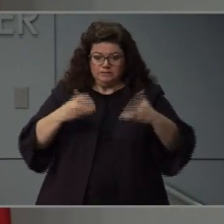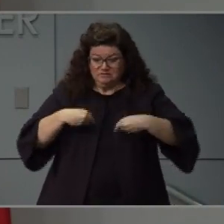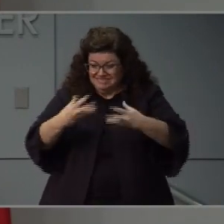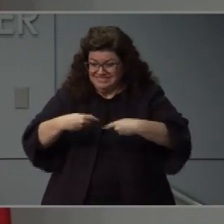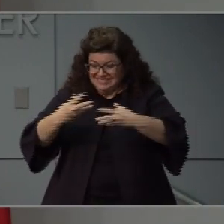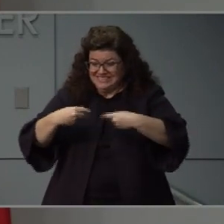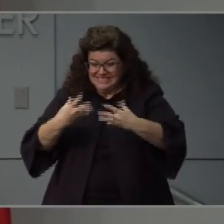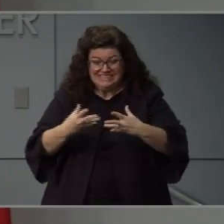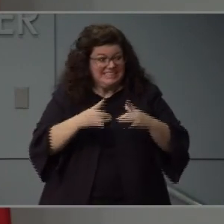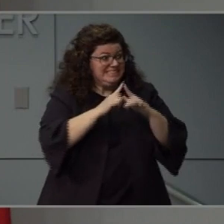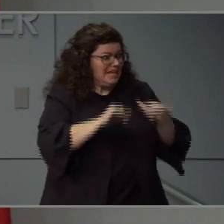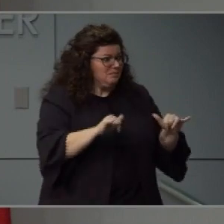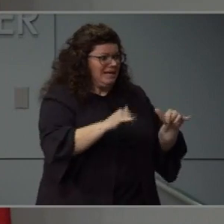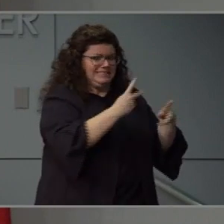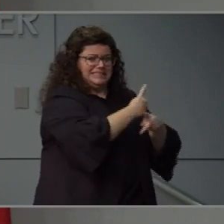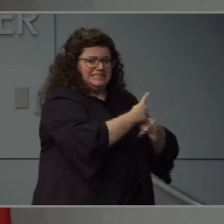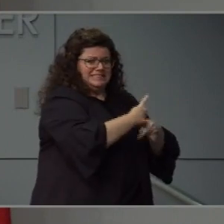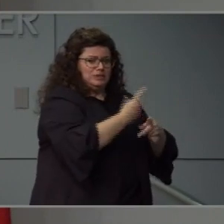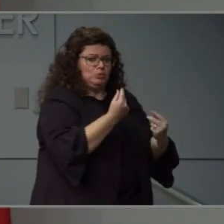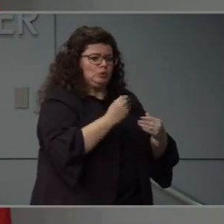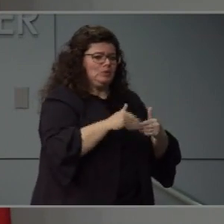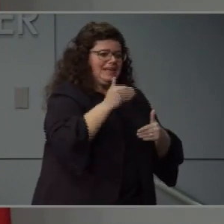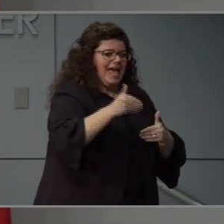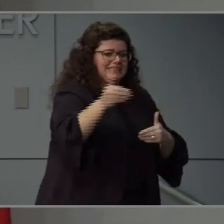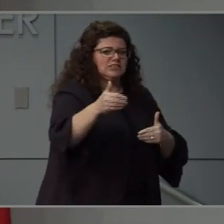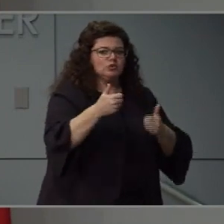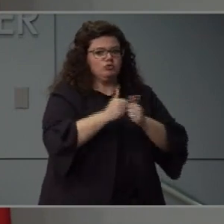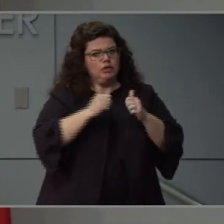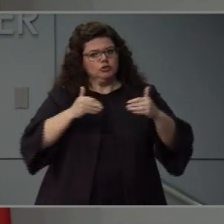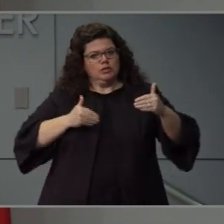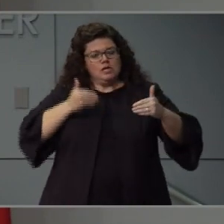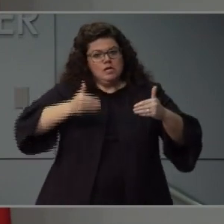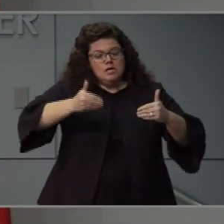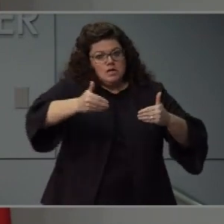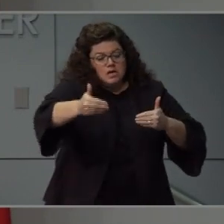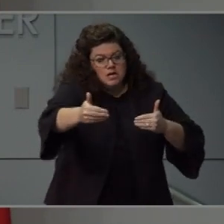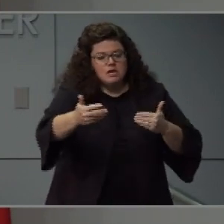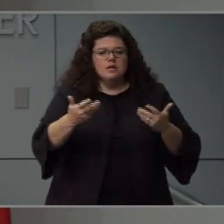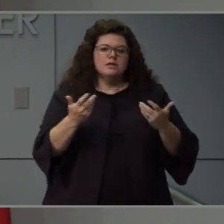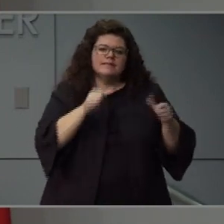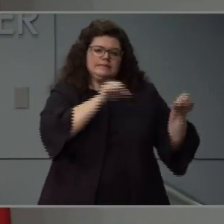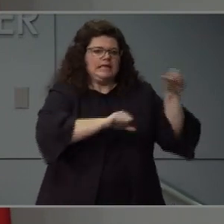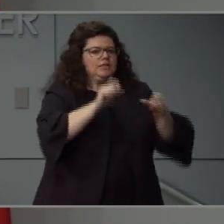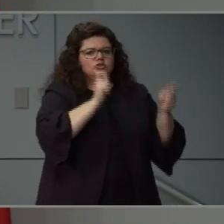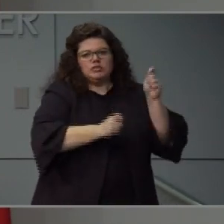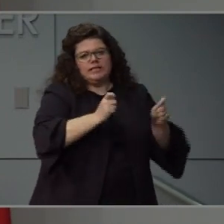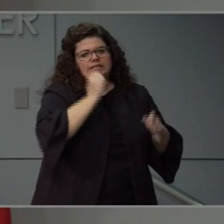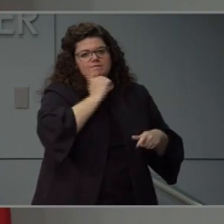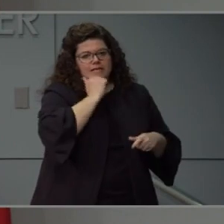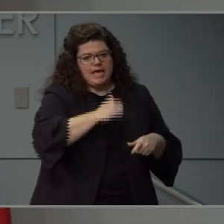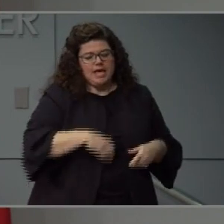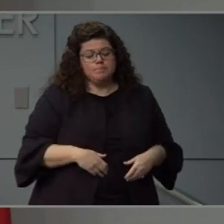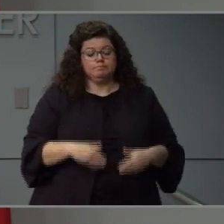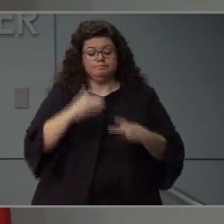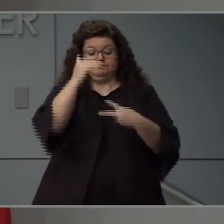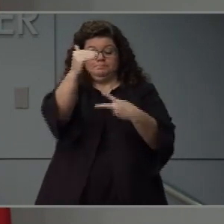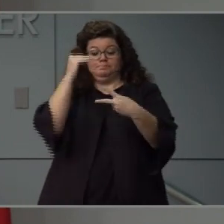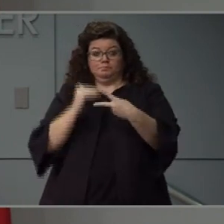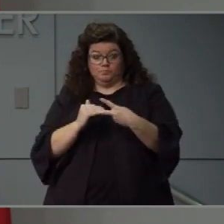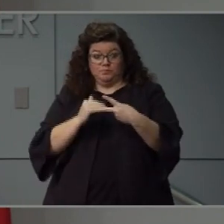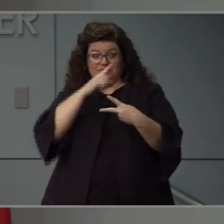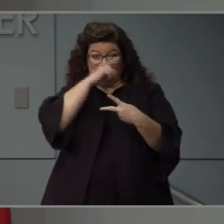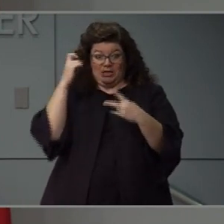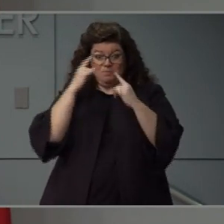it's exactly the right question that we still do need to answer as the science evolves. On summer camp, good news, we